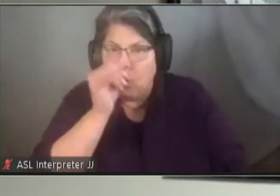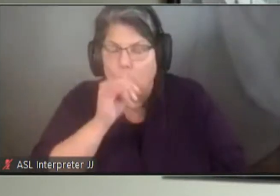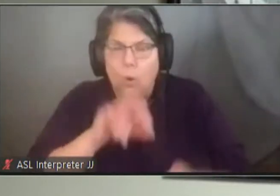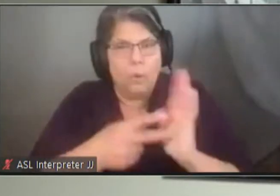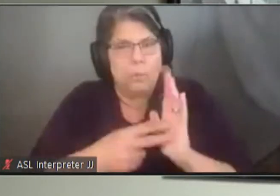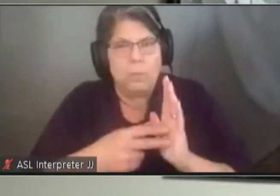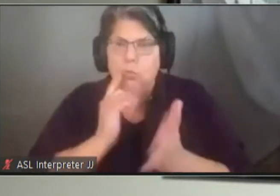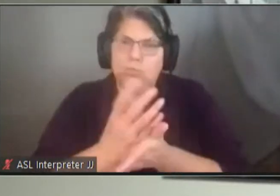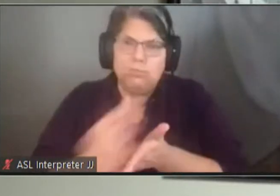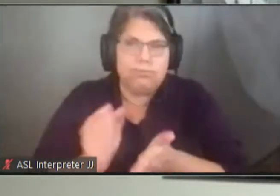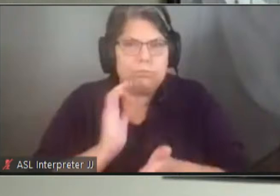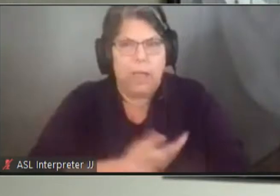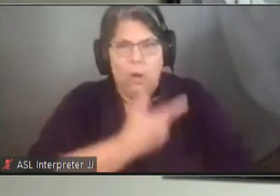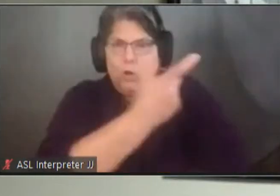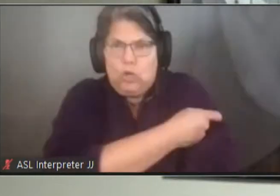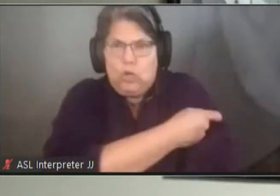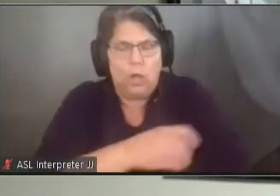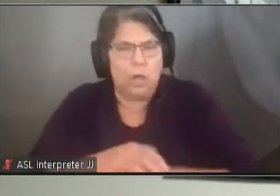up to now.